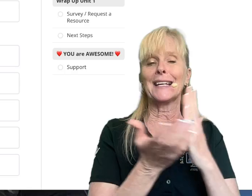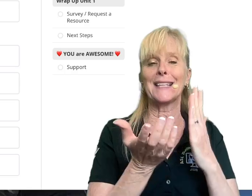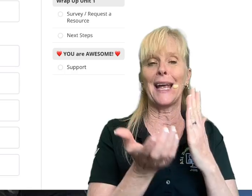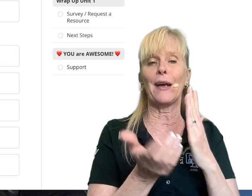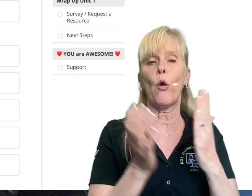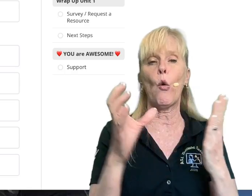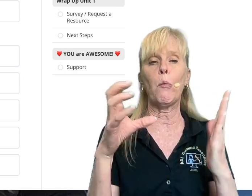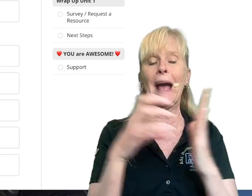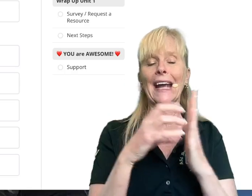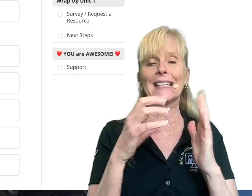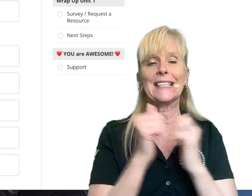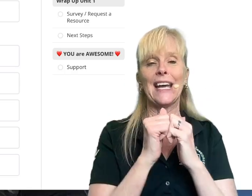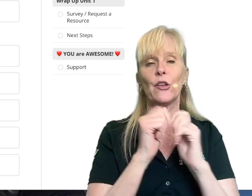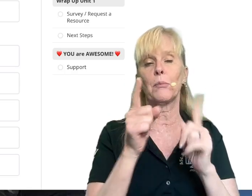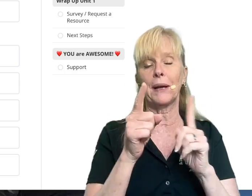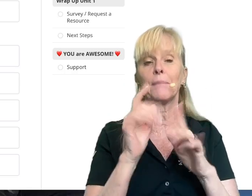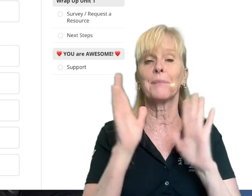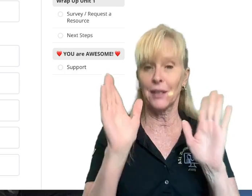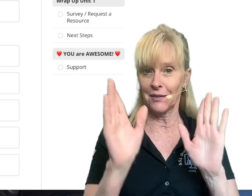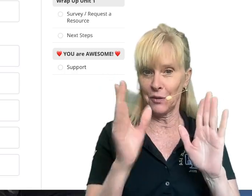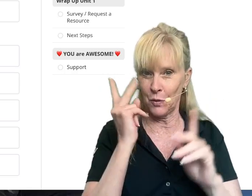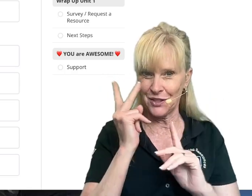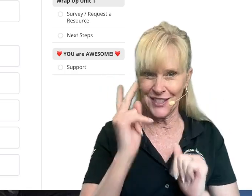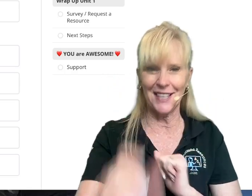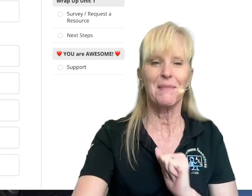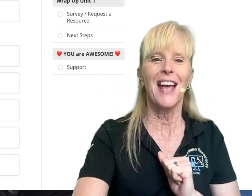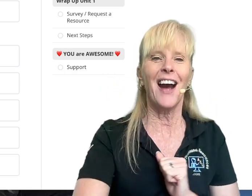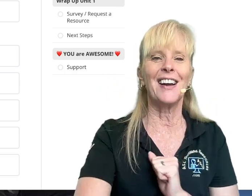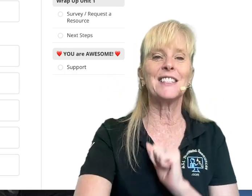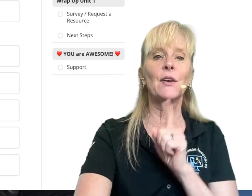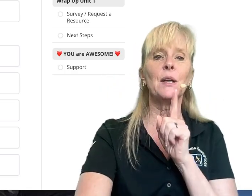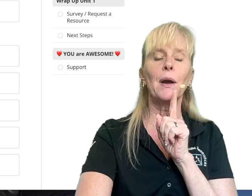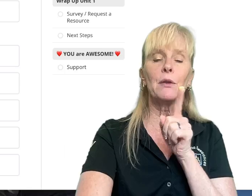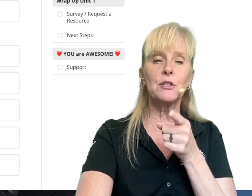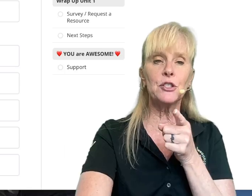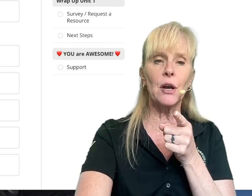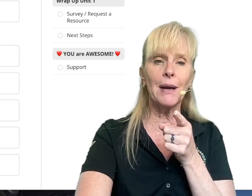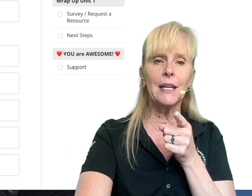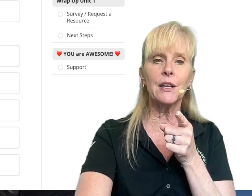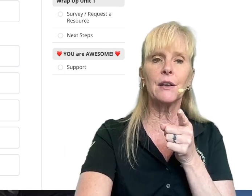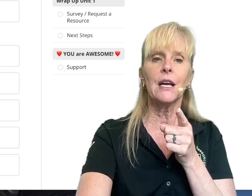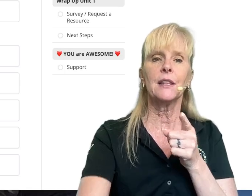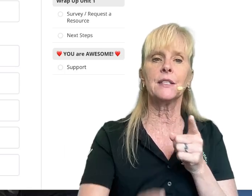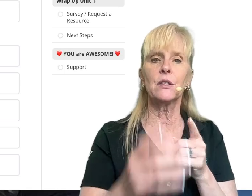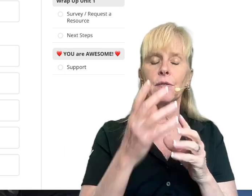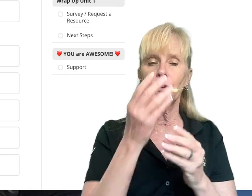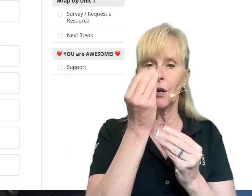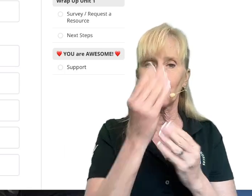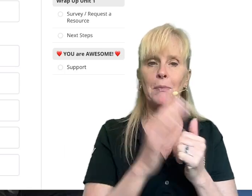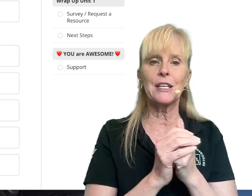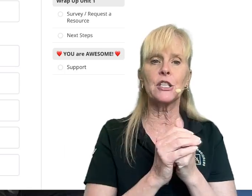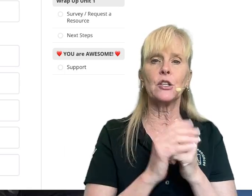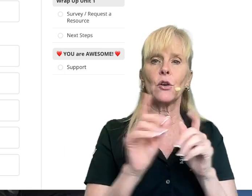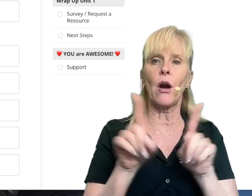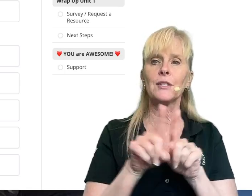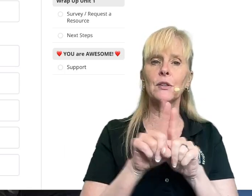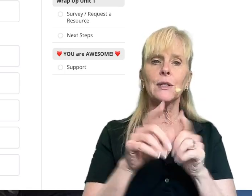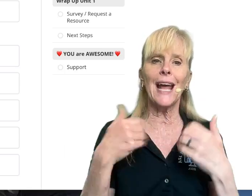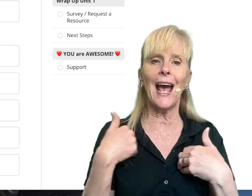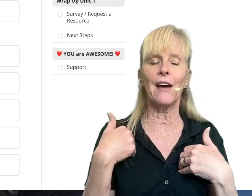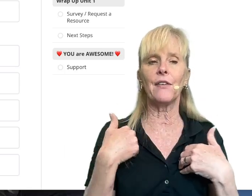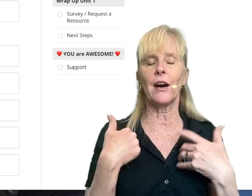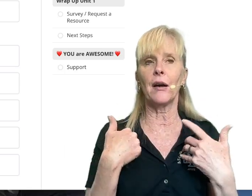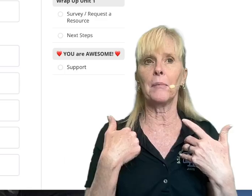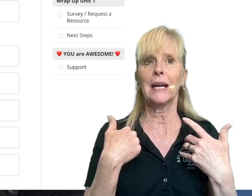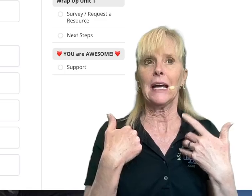them as a whole packet together, but we shall see. All right, so anyway, when you start right here, this gives you information. You're also